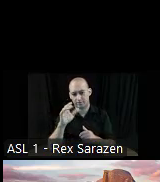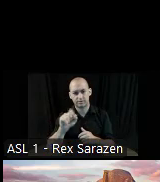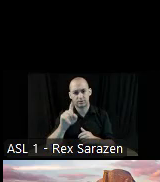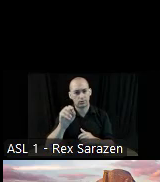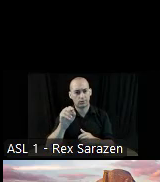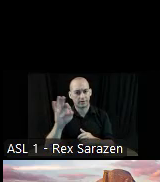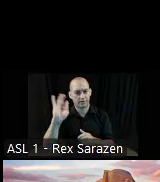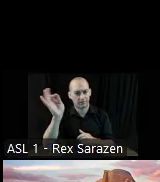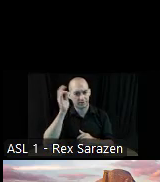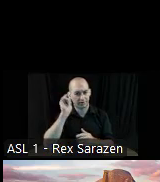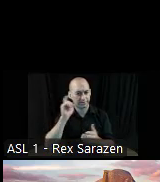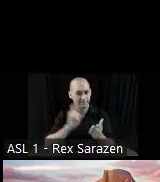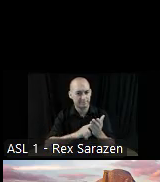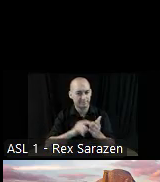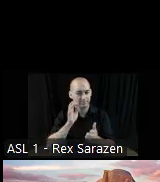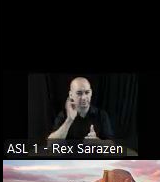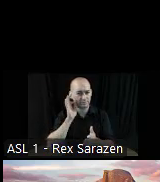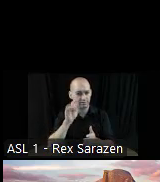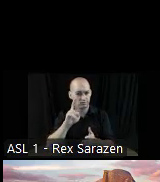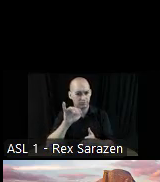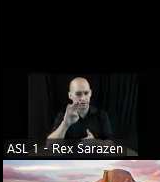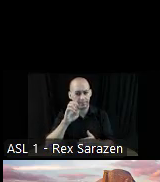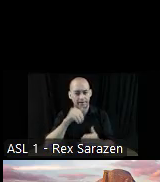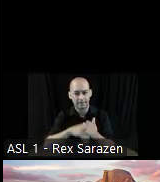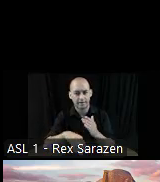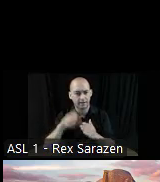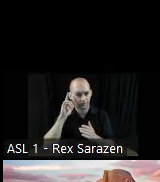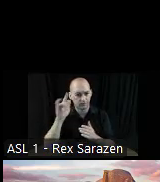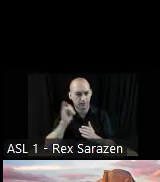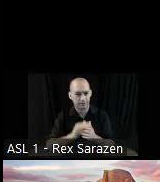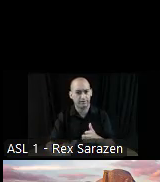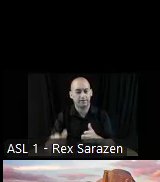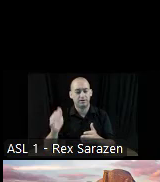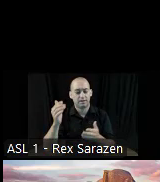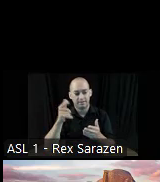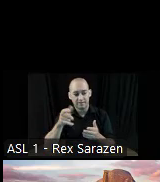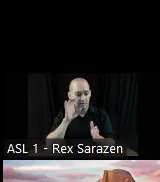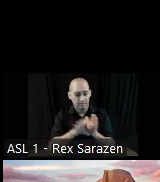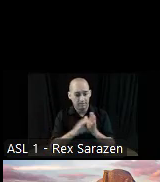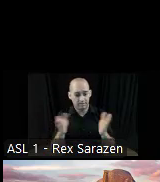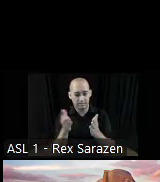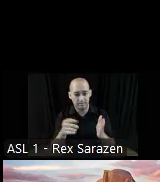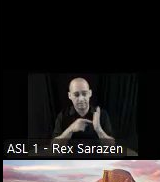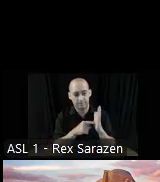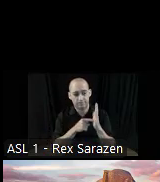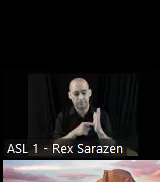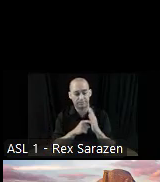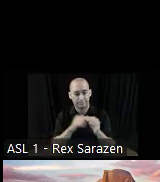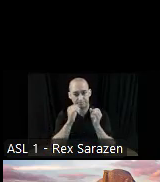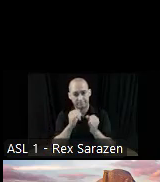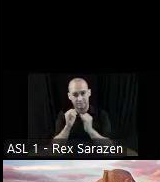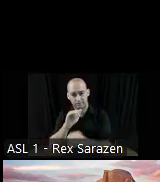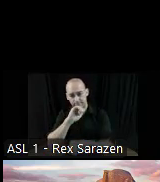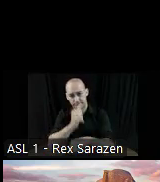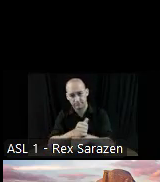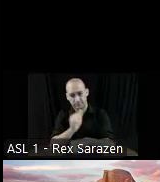federally recognized tribes in California. And this image here is a visual representation of all of the